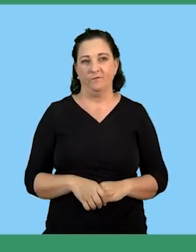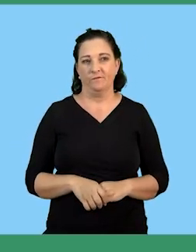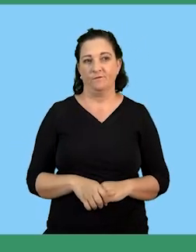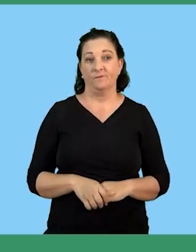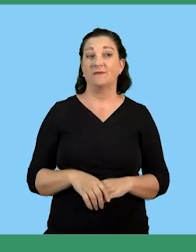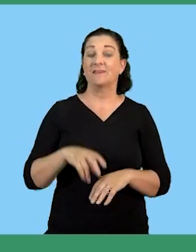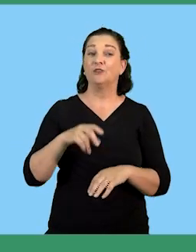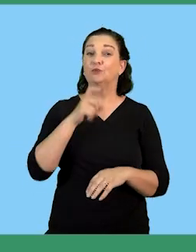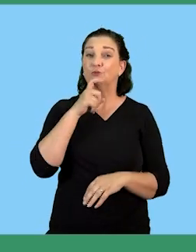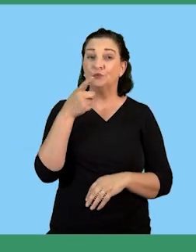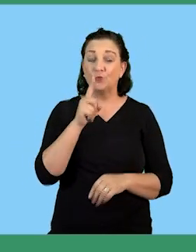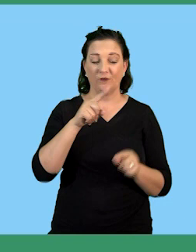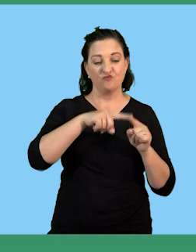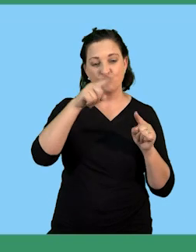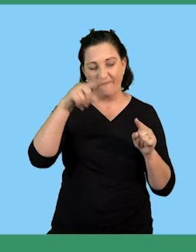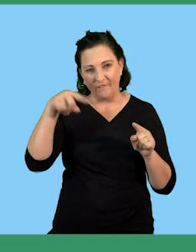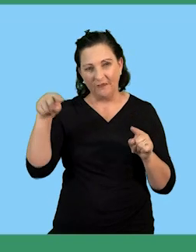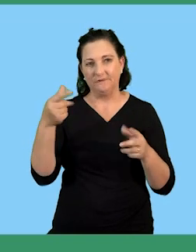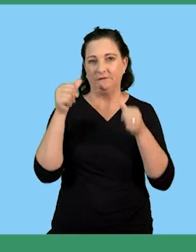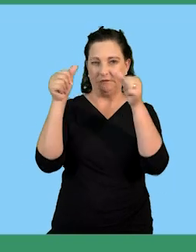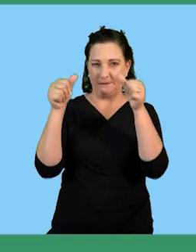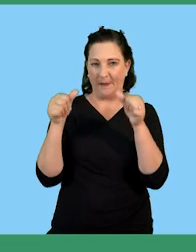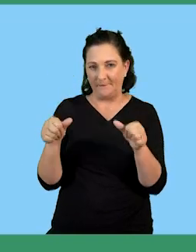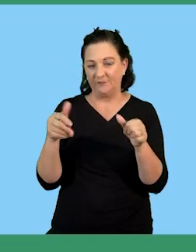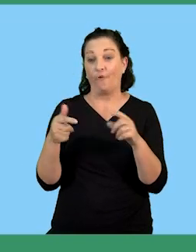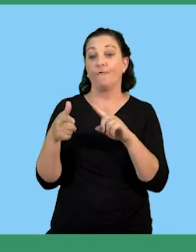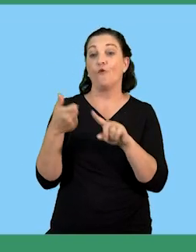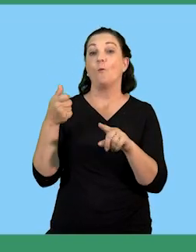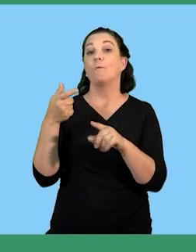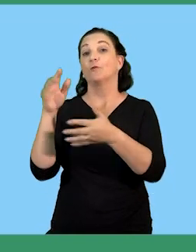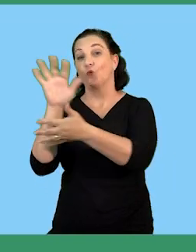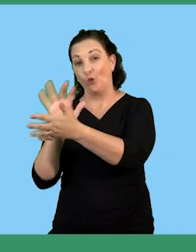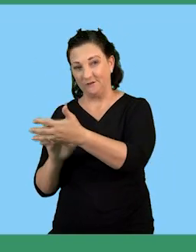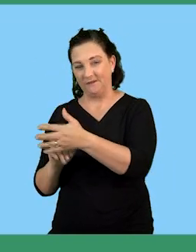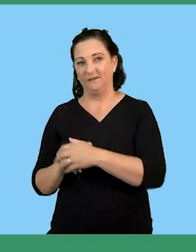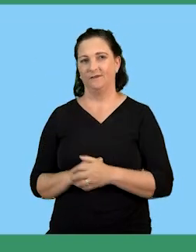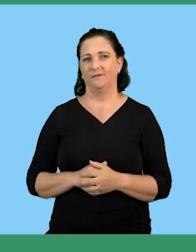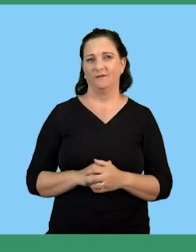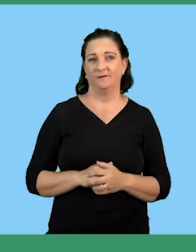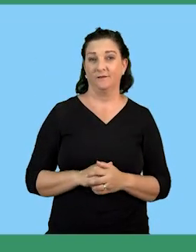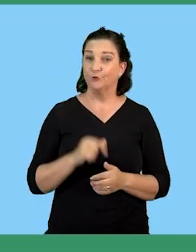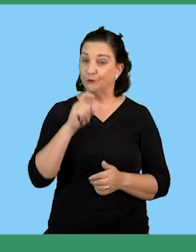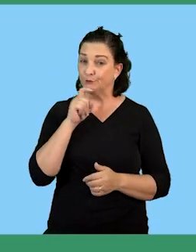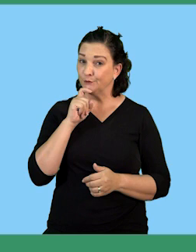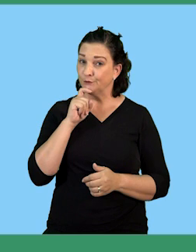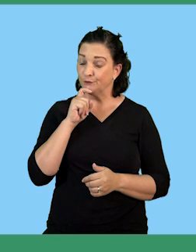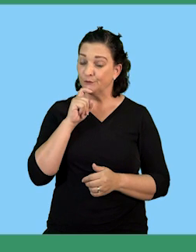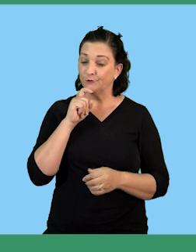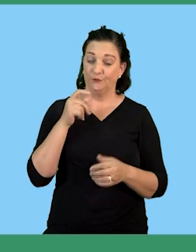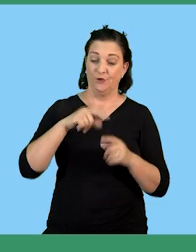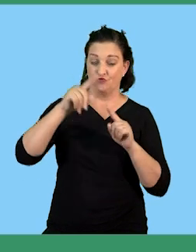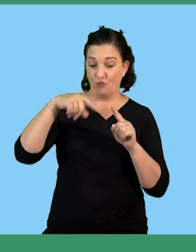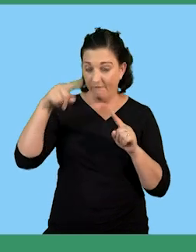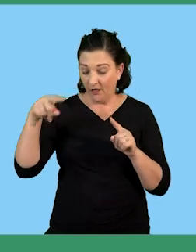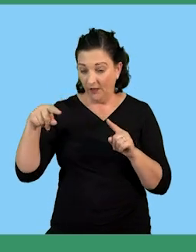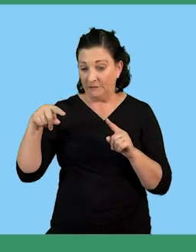Right, they said he used graphics and images related to the content. Let's see, it's here. He used